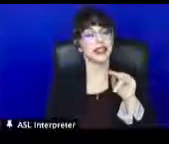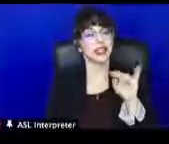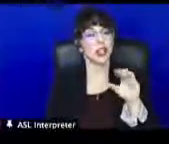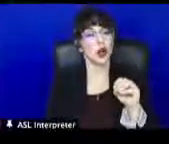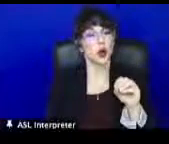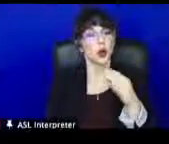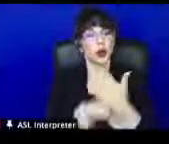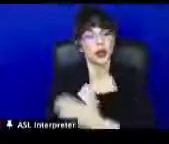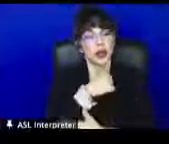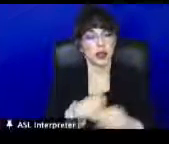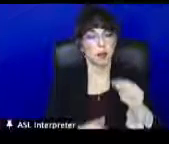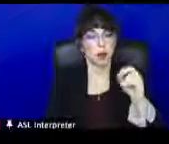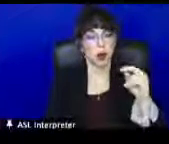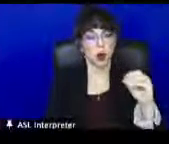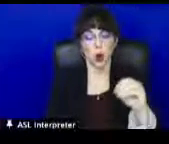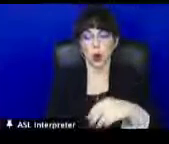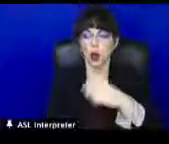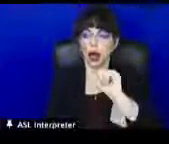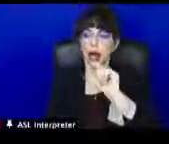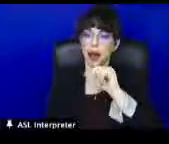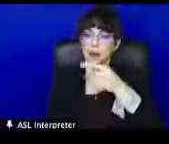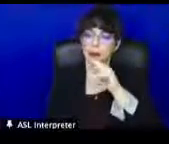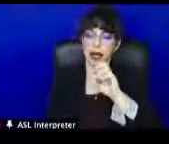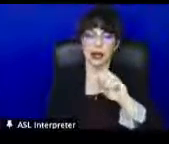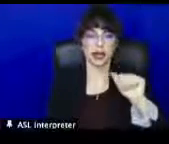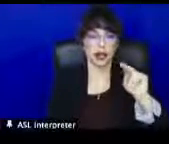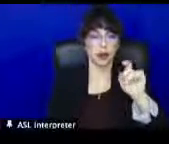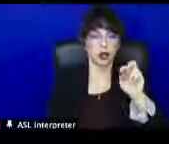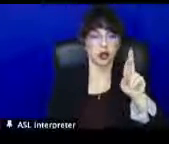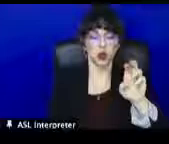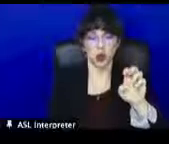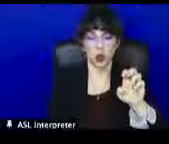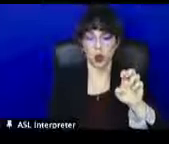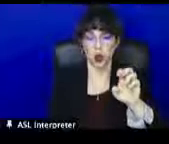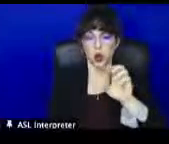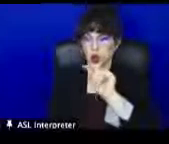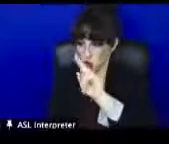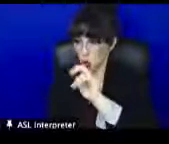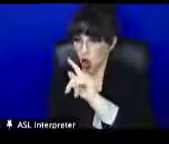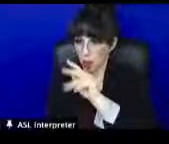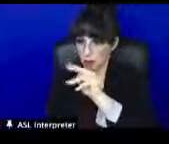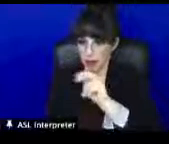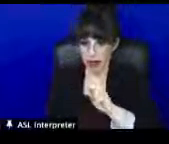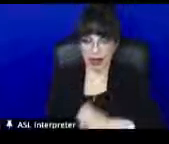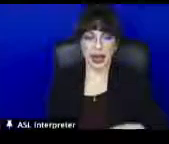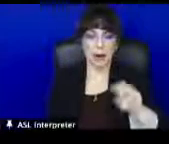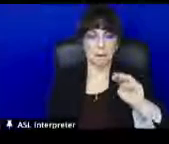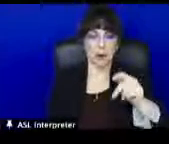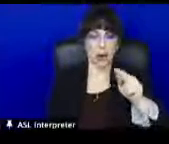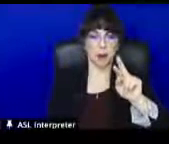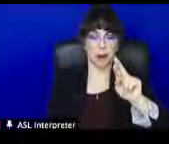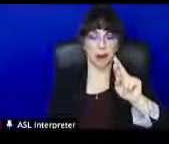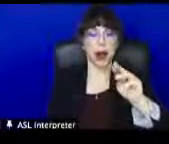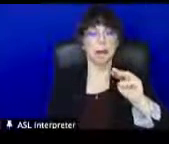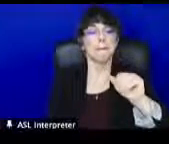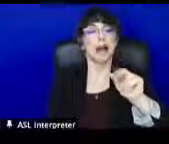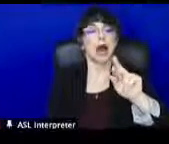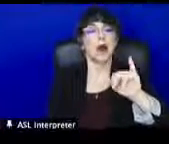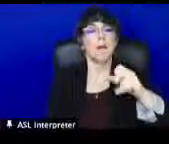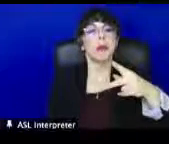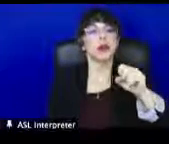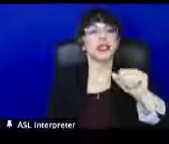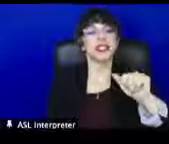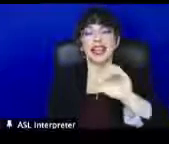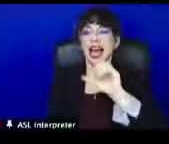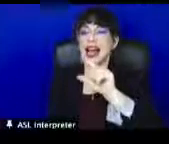Mono, Alpine, Amador, Tuolumne, Mariposa, Calveras, and